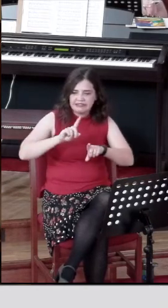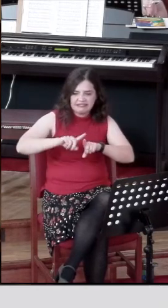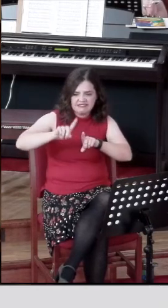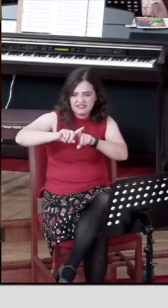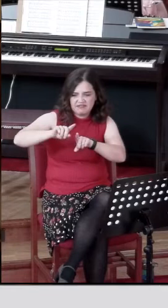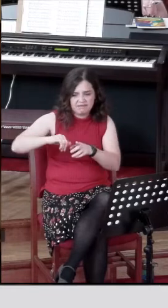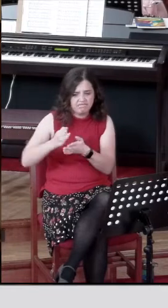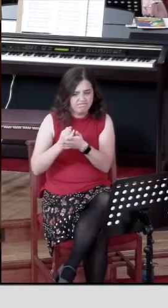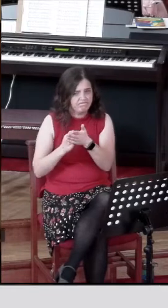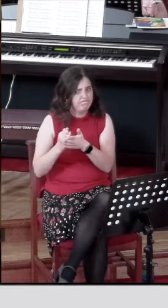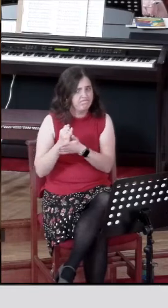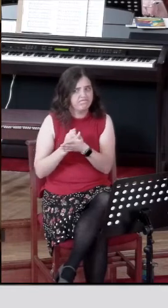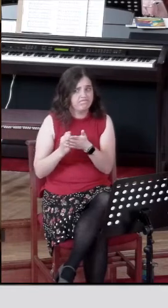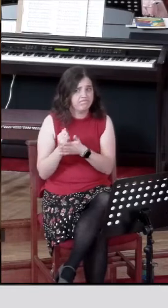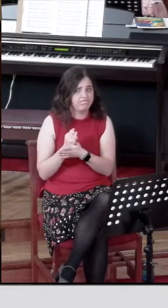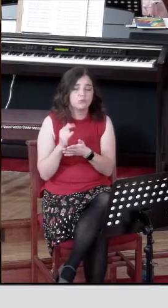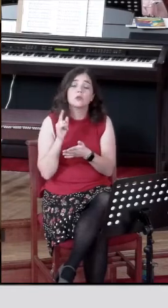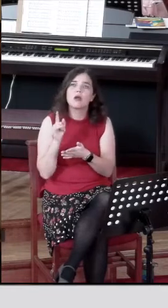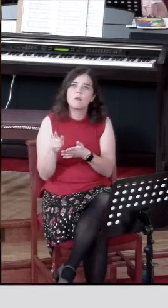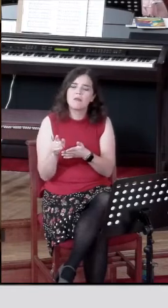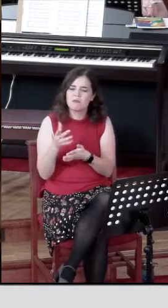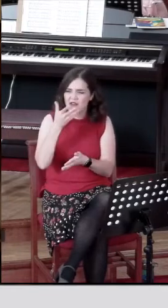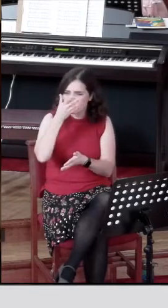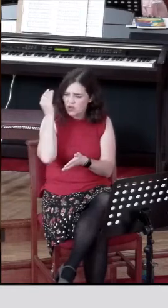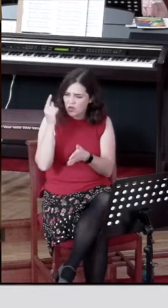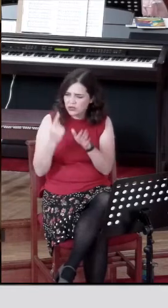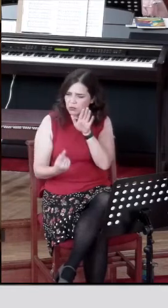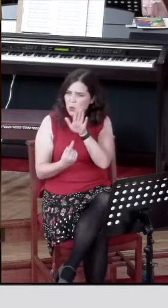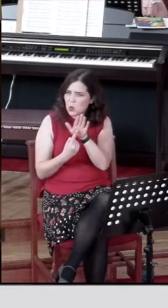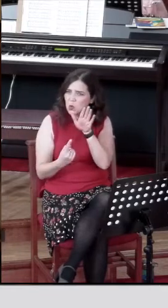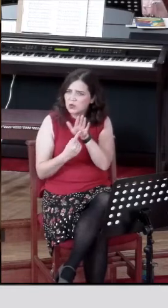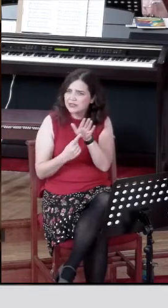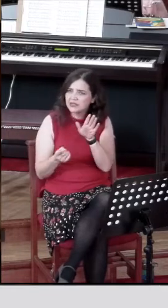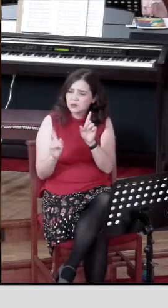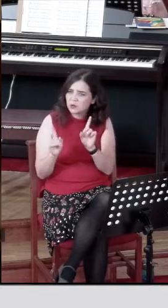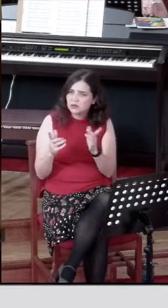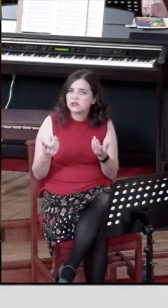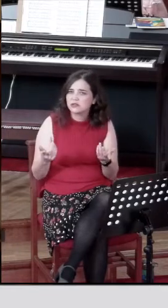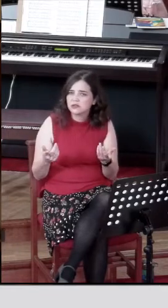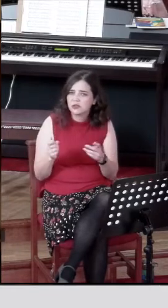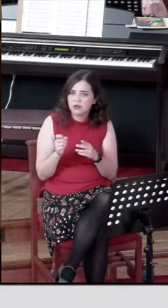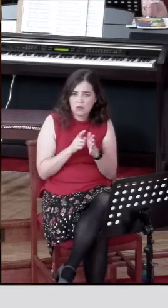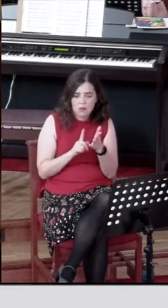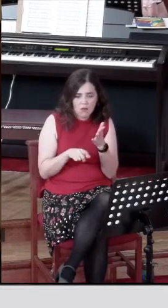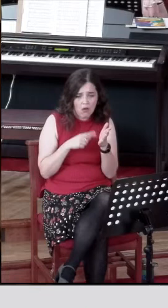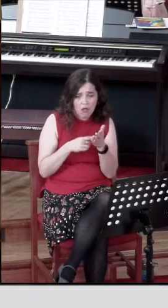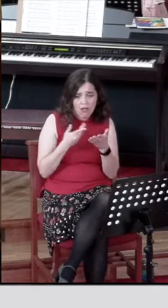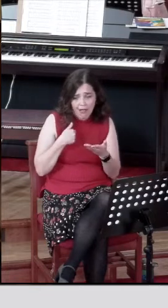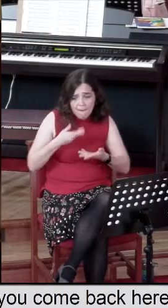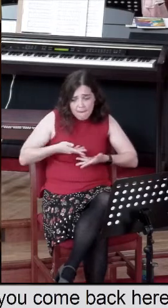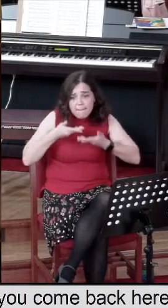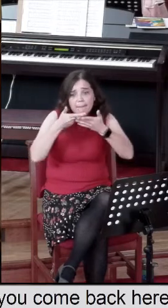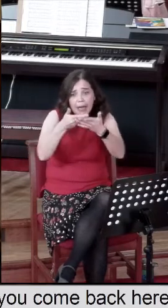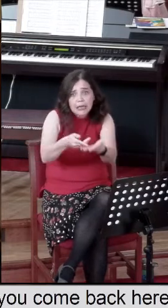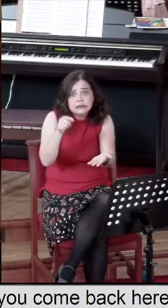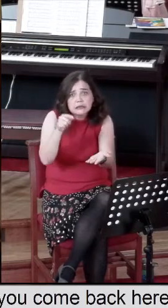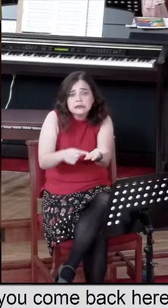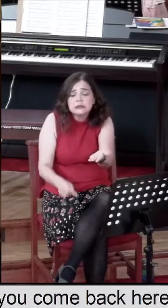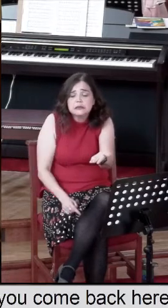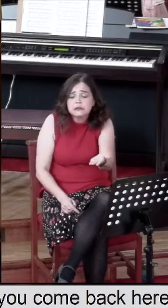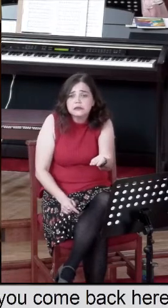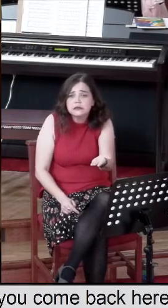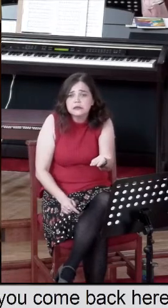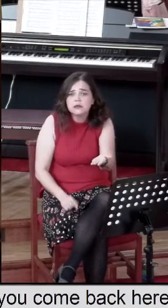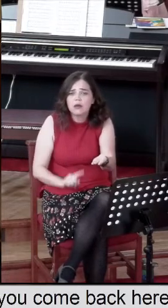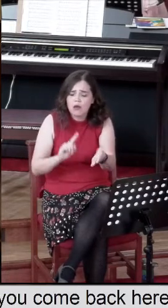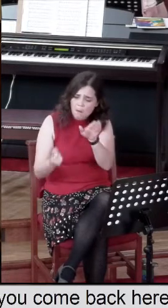be involved in. But they'd also forgotten what really mattered. And Paul says, I passed on to you as of